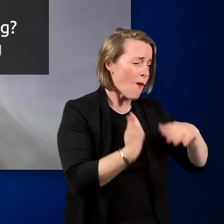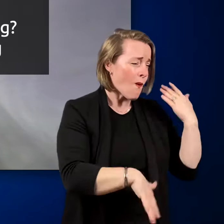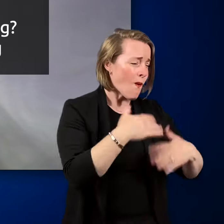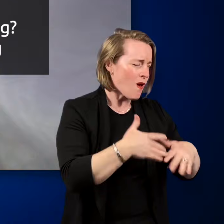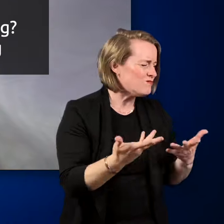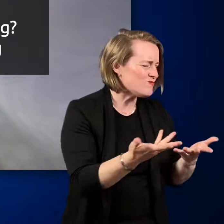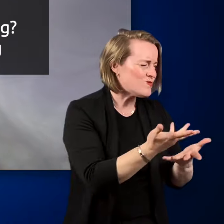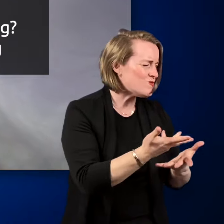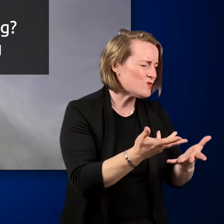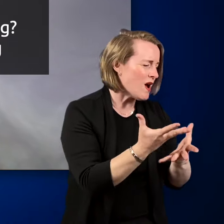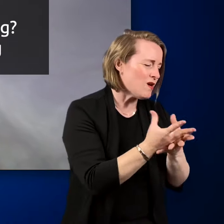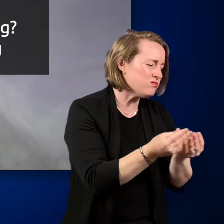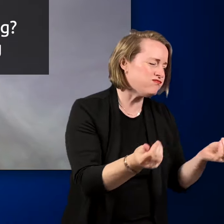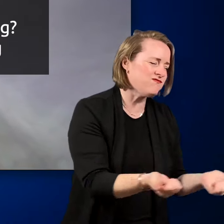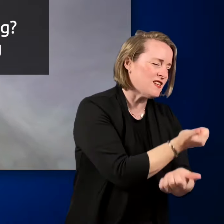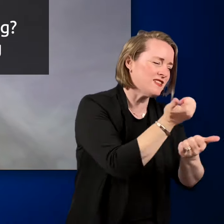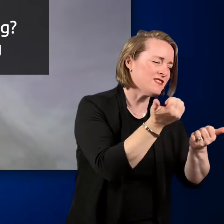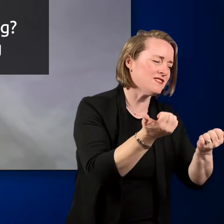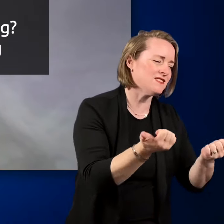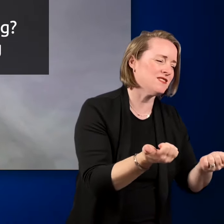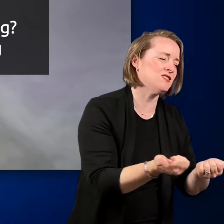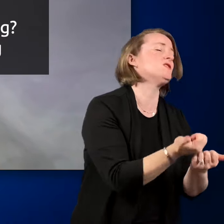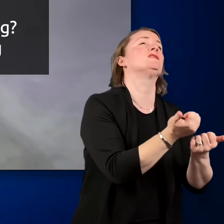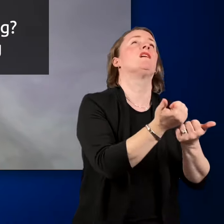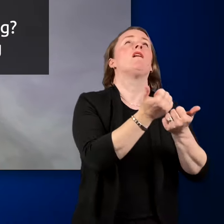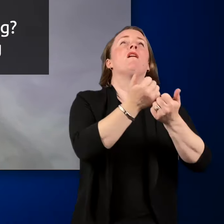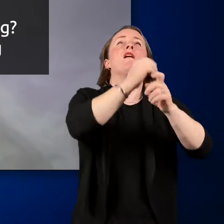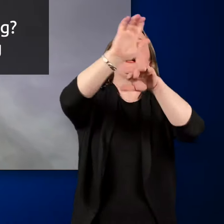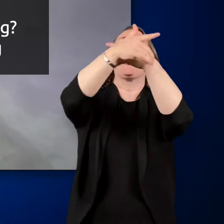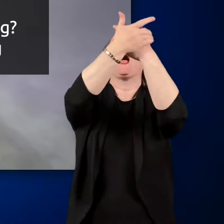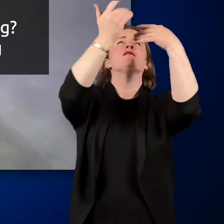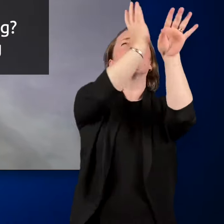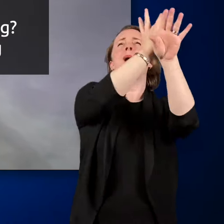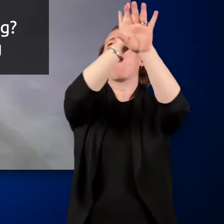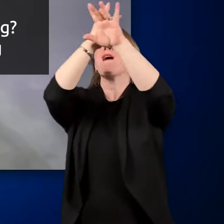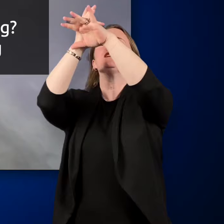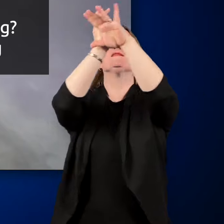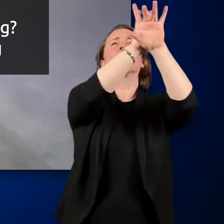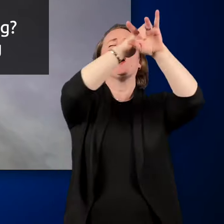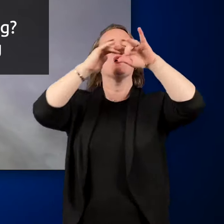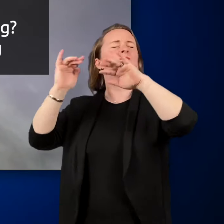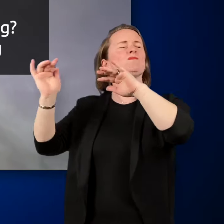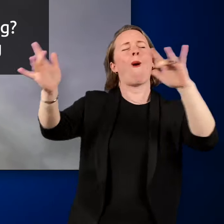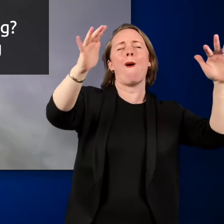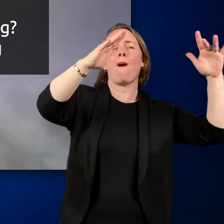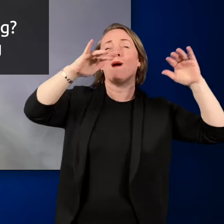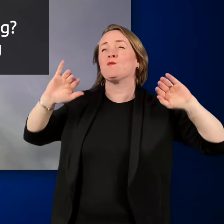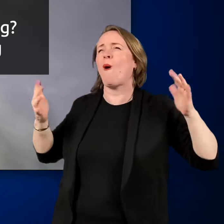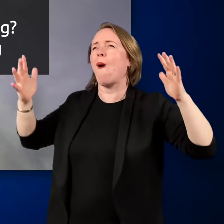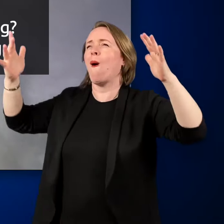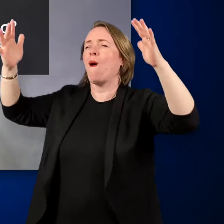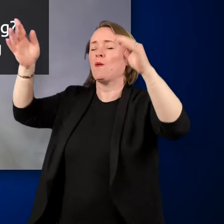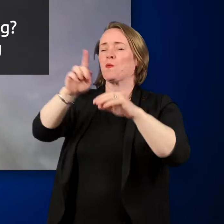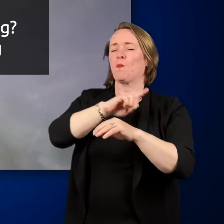is your sting? The angels roar, oh, Christ the